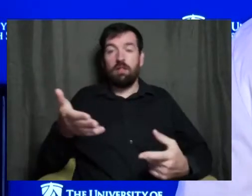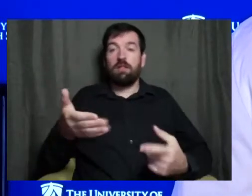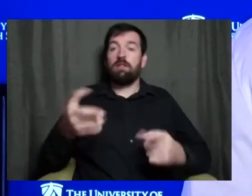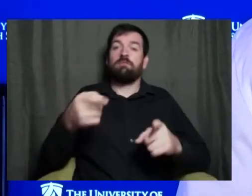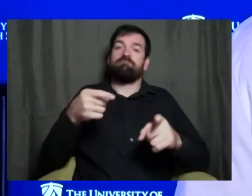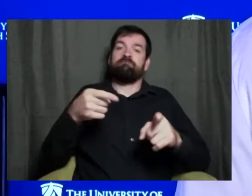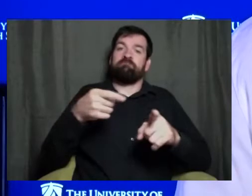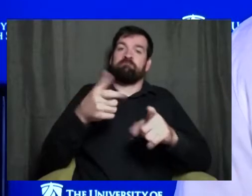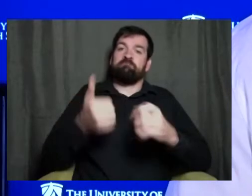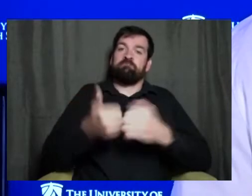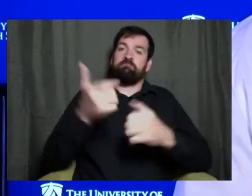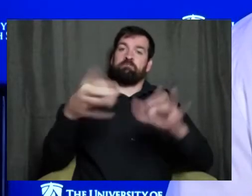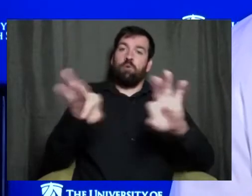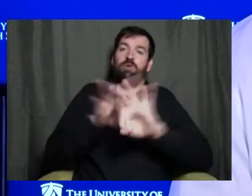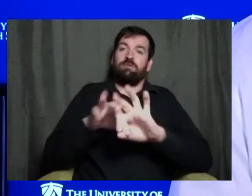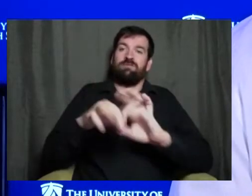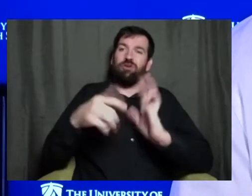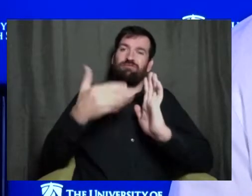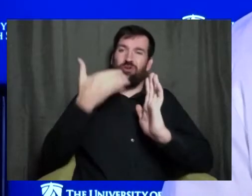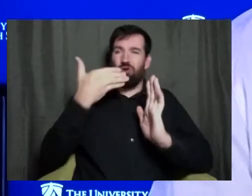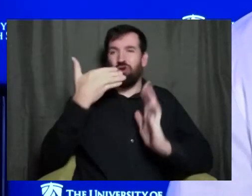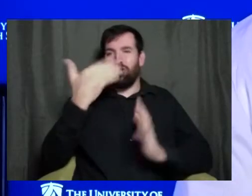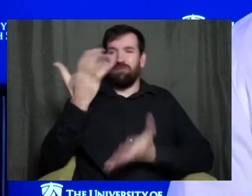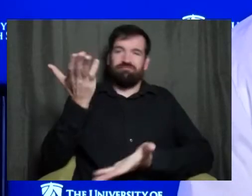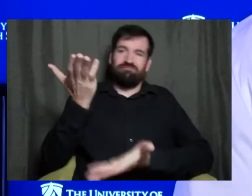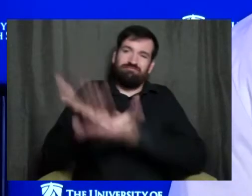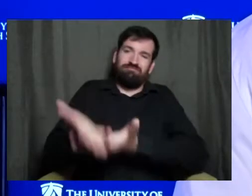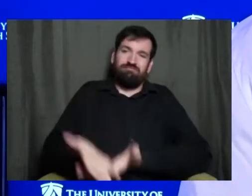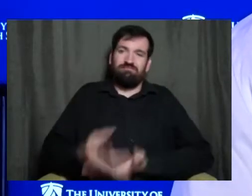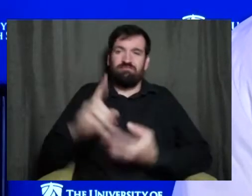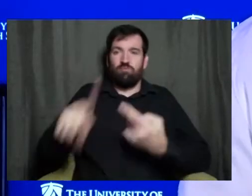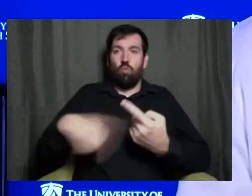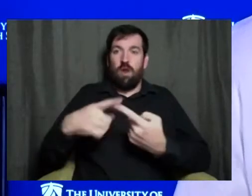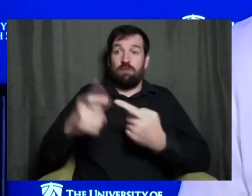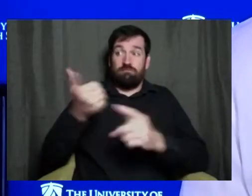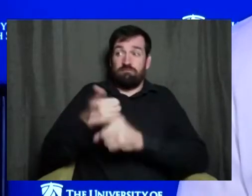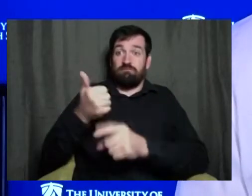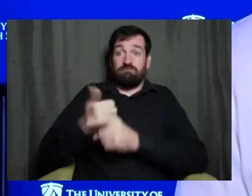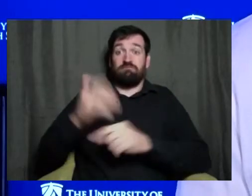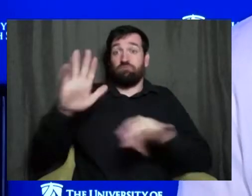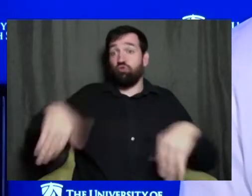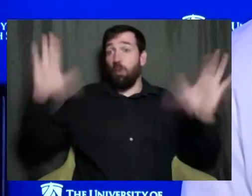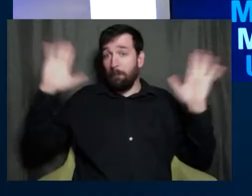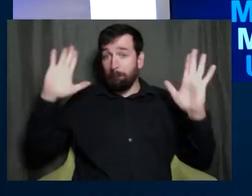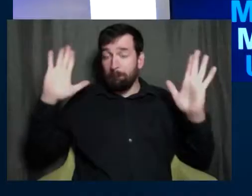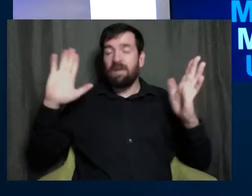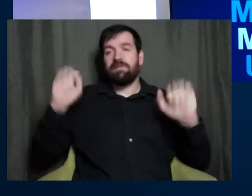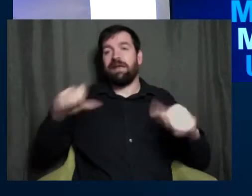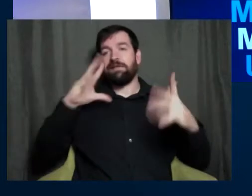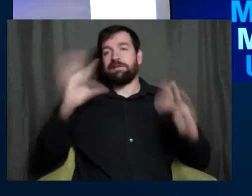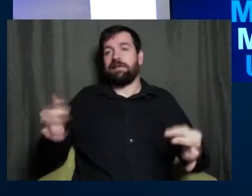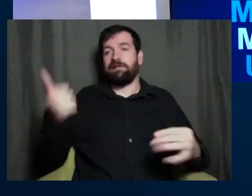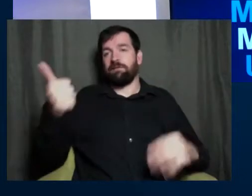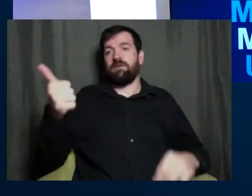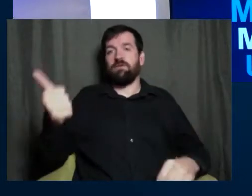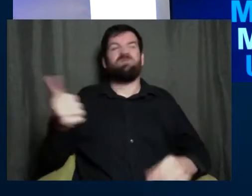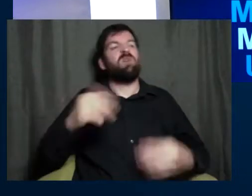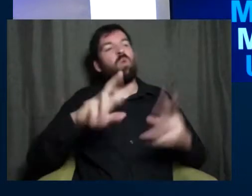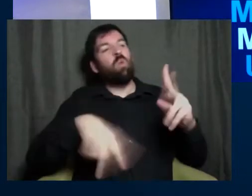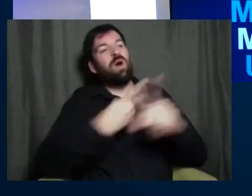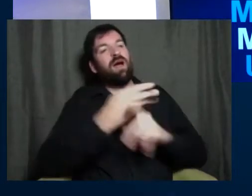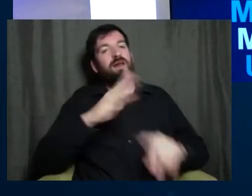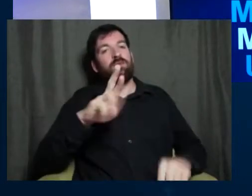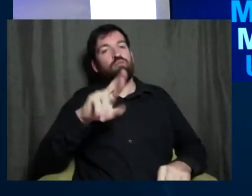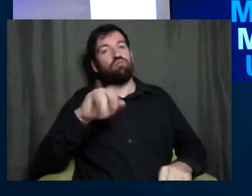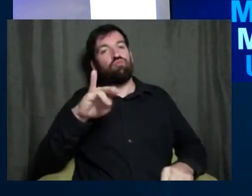it's setting a good foundation for when they are adults so that they can make those informed decisions on their own. Sure. What kind of bribes will you be using?